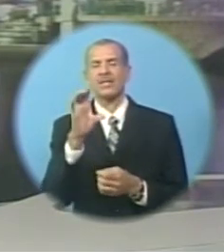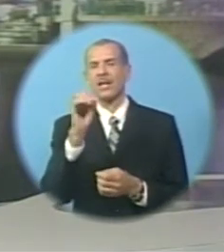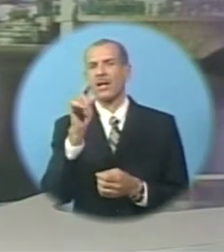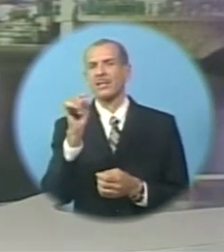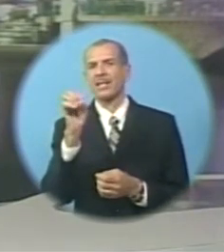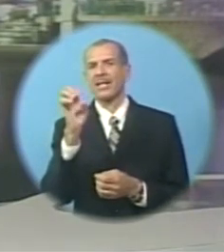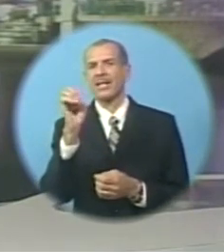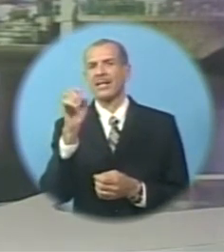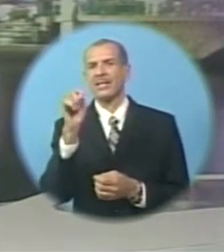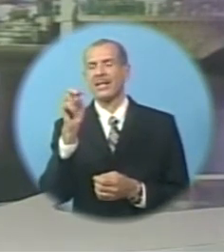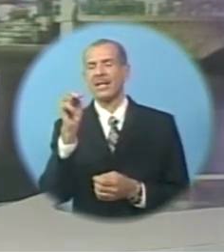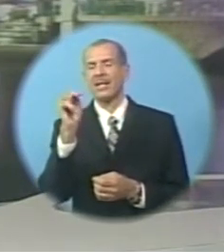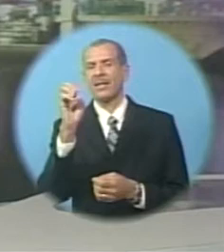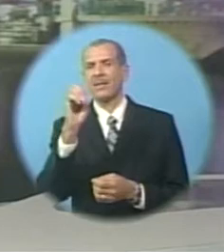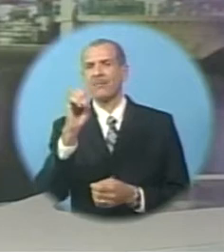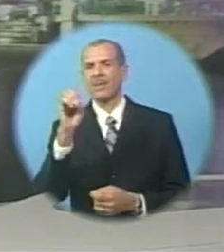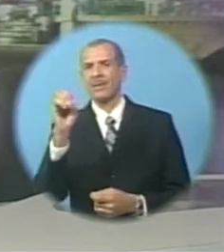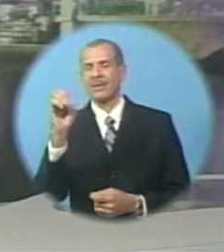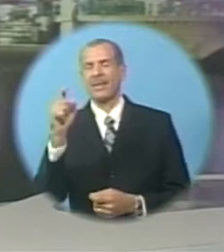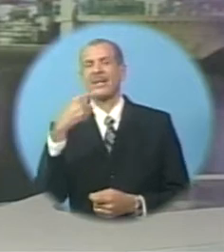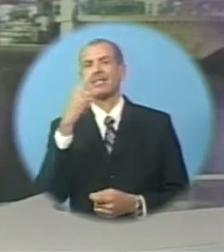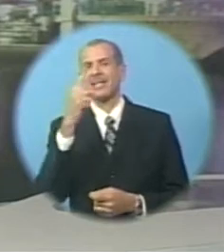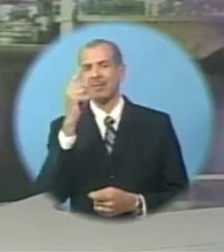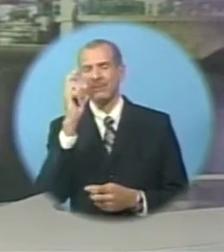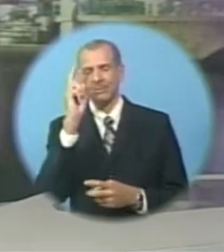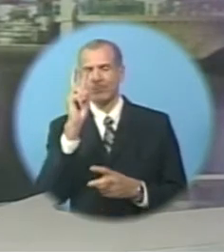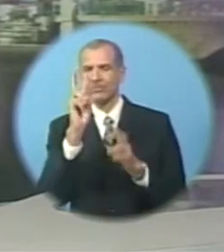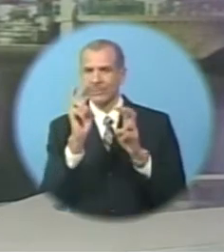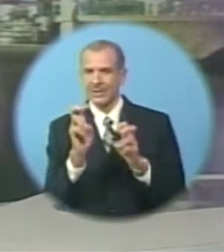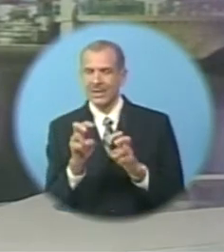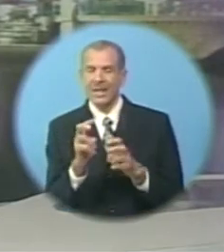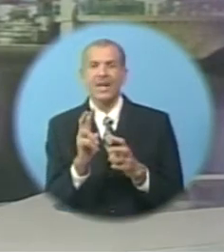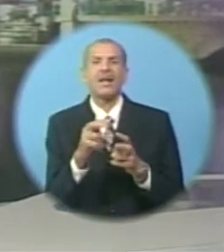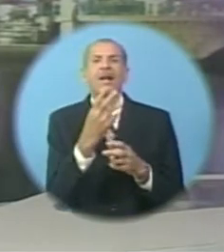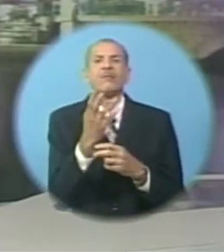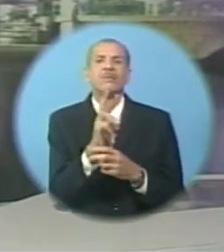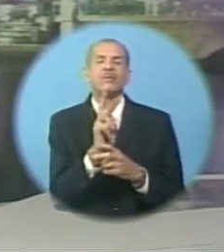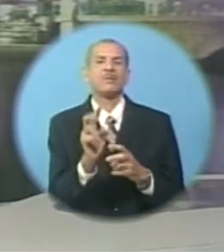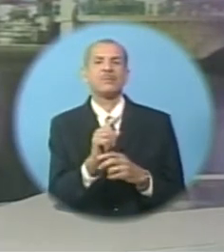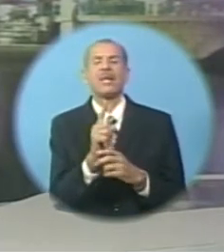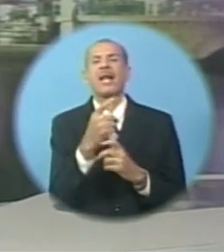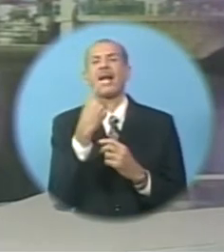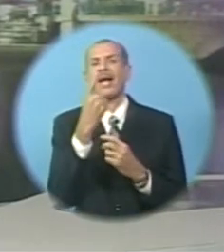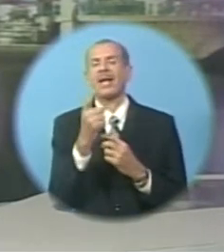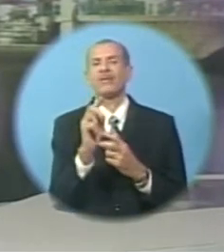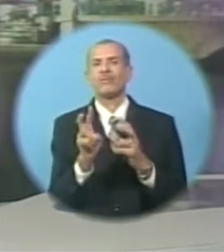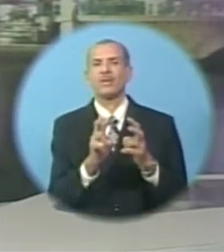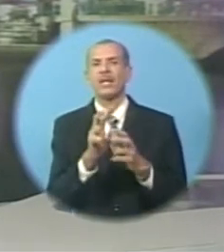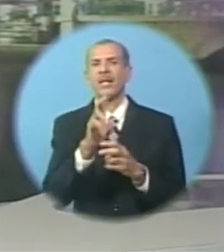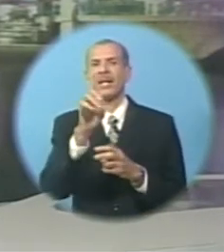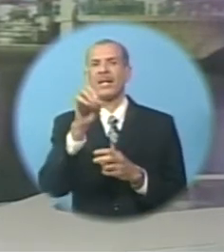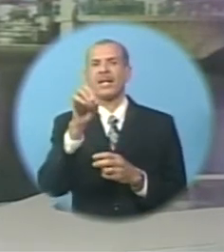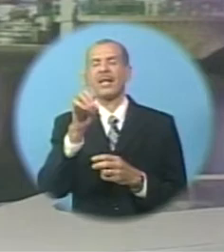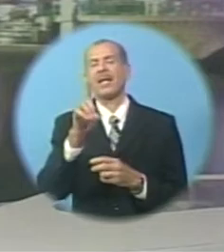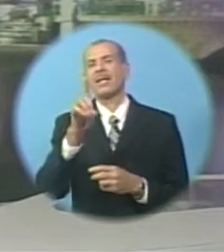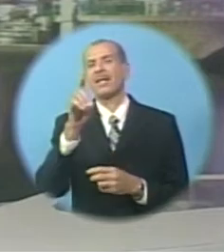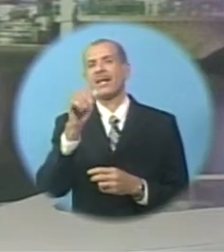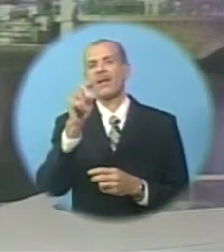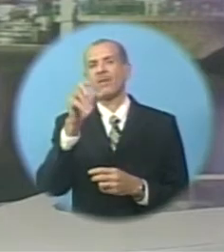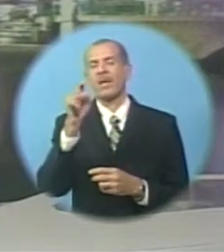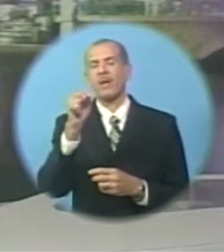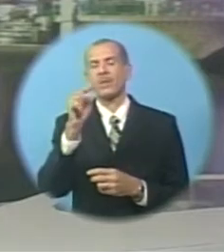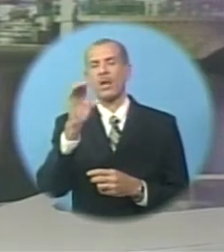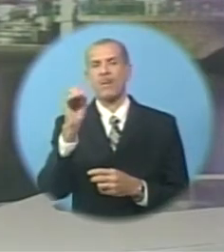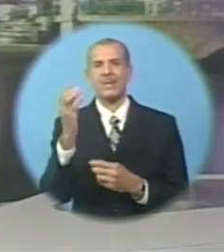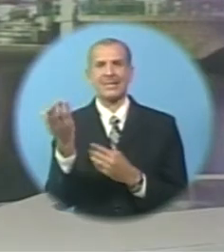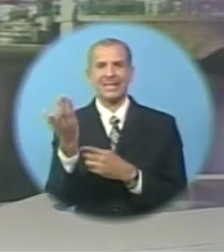Broom tells us, Dr. Etienne made the assessment after touring the David Thompson Health and Social Services Complex in St. John earlier